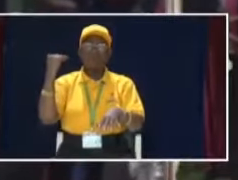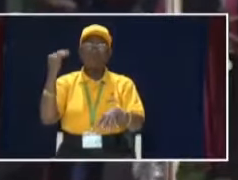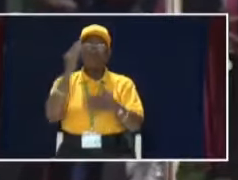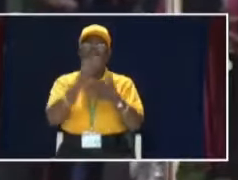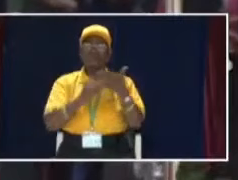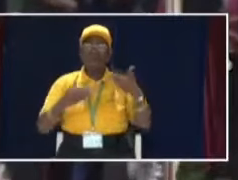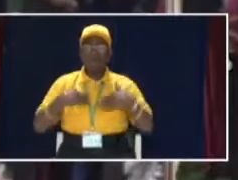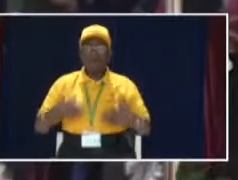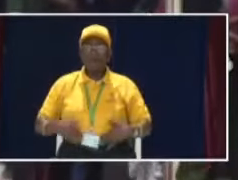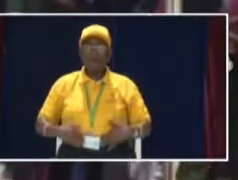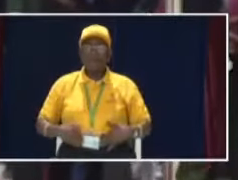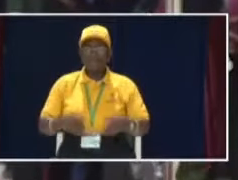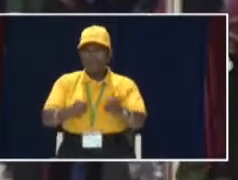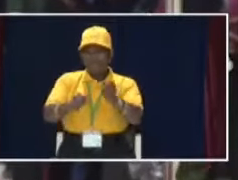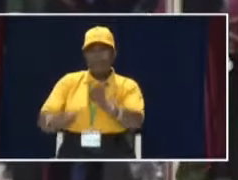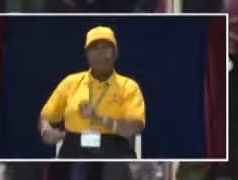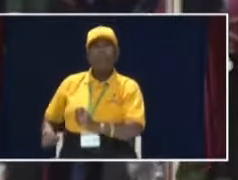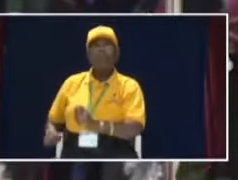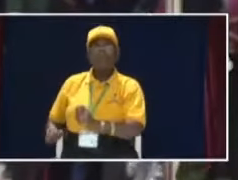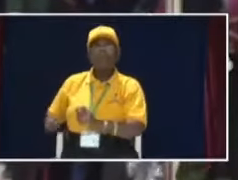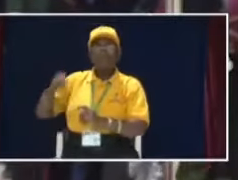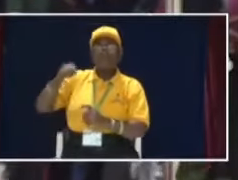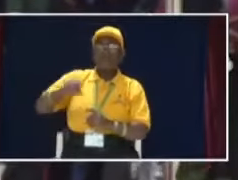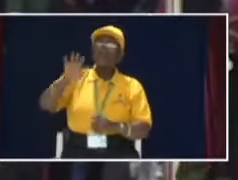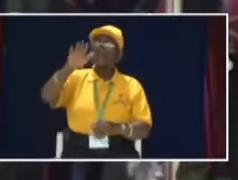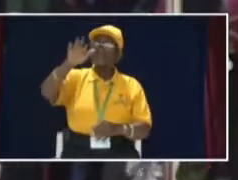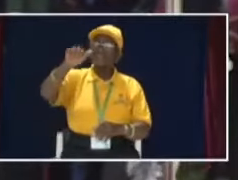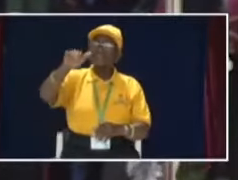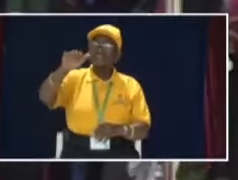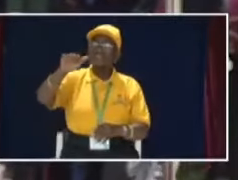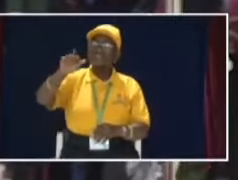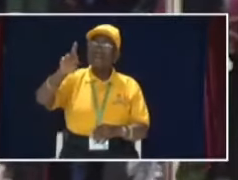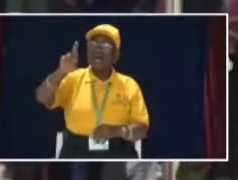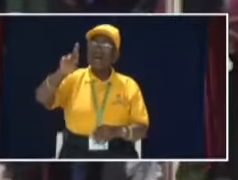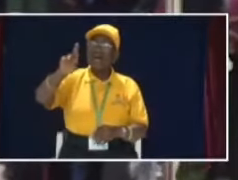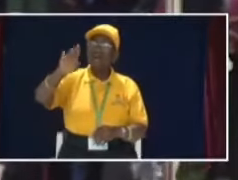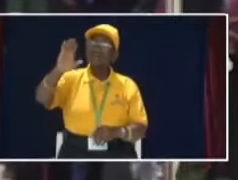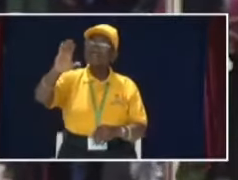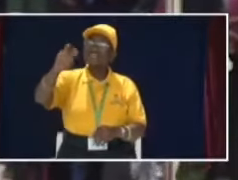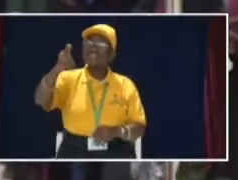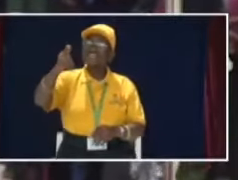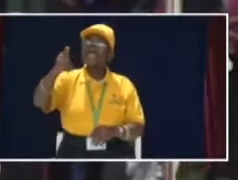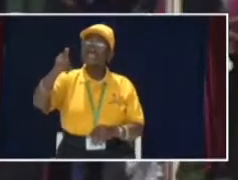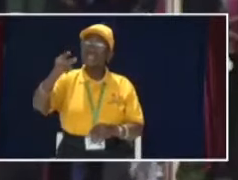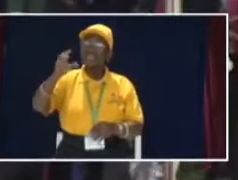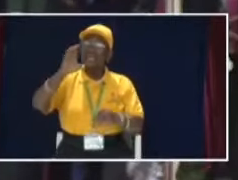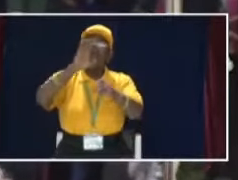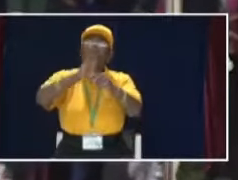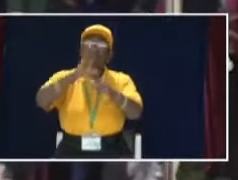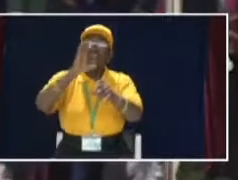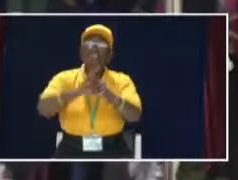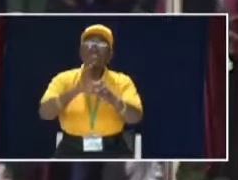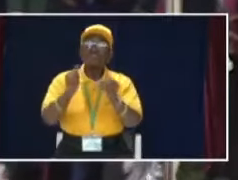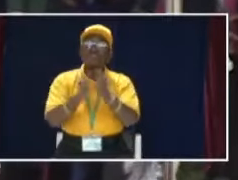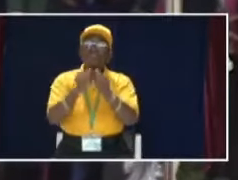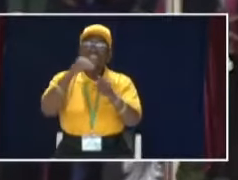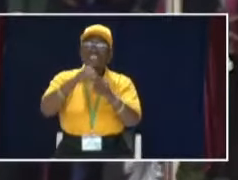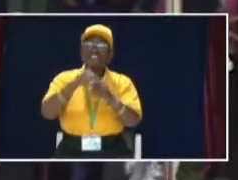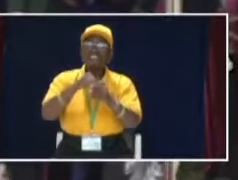somebody pulled down 15 Redeemed churches within 2 weeks in